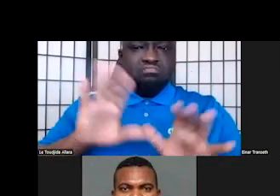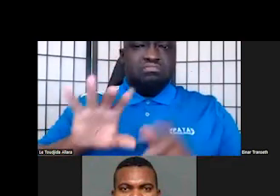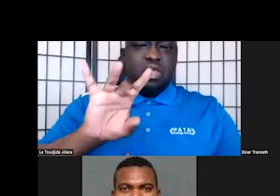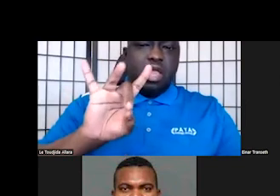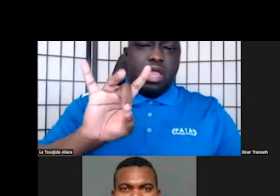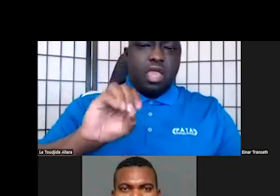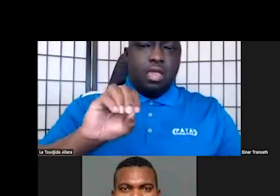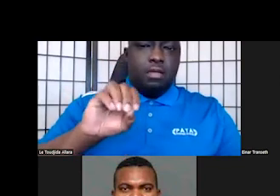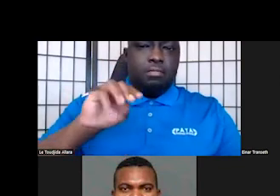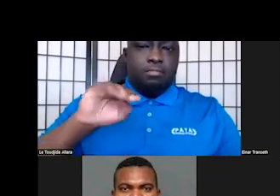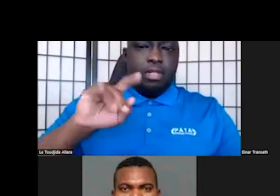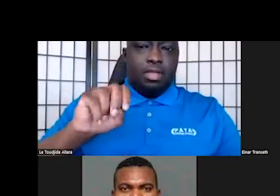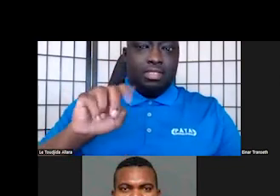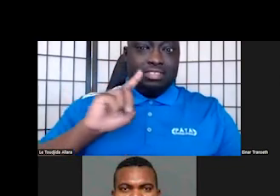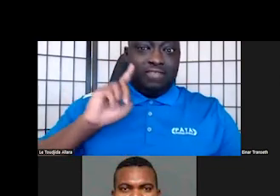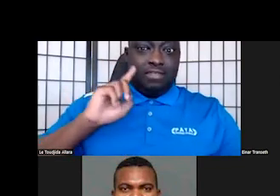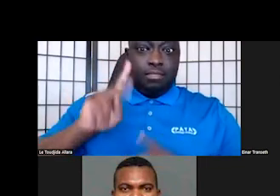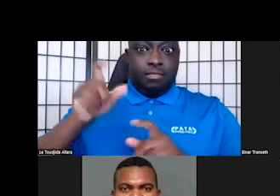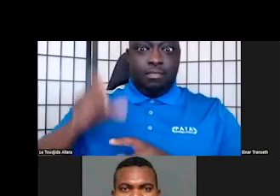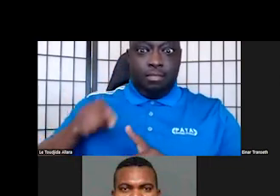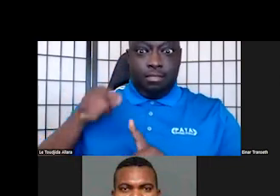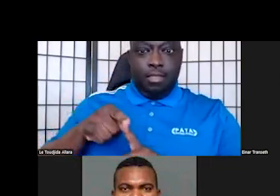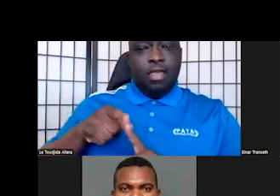And so I'm specifically talking about deaf people here.